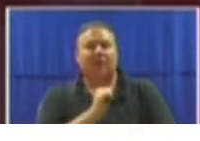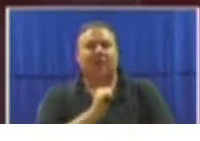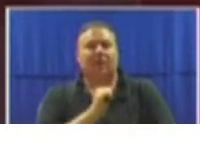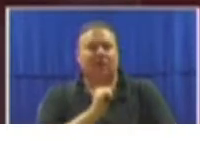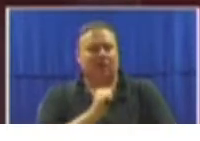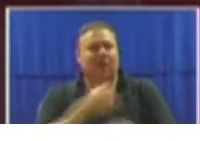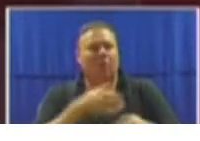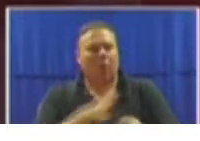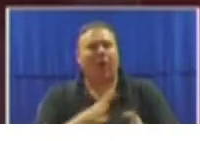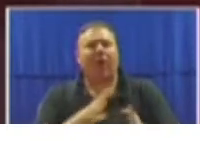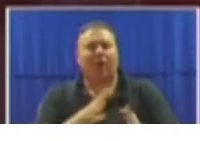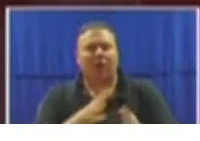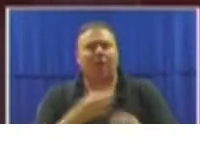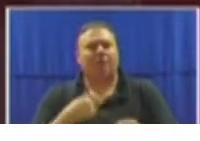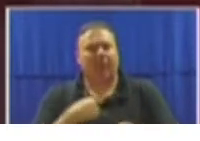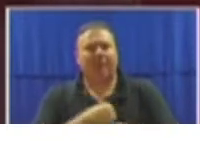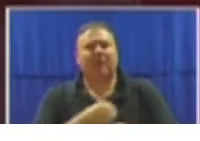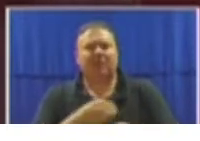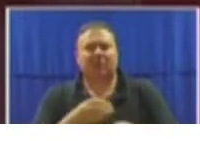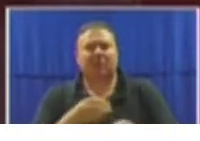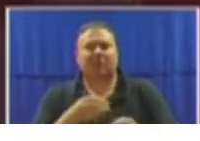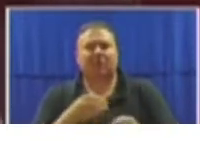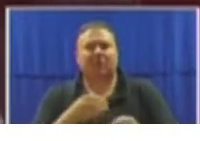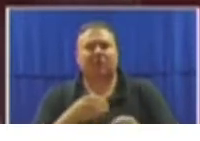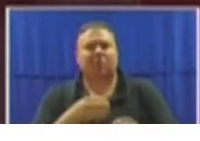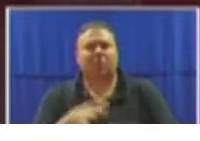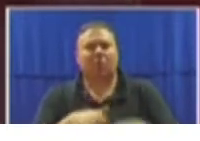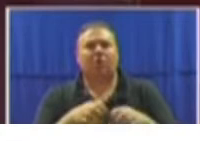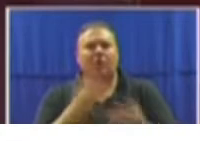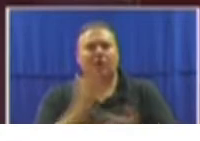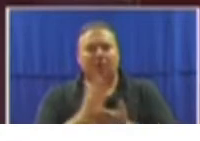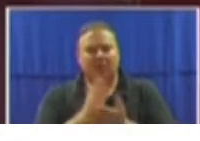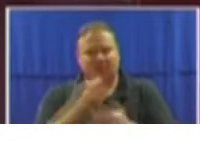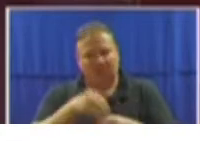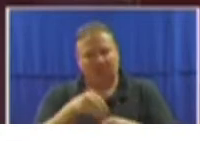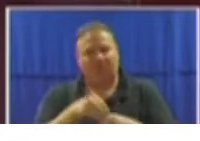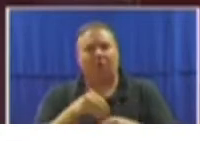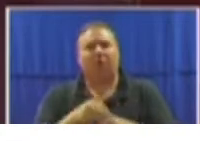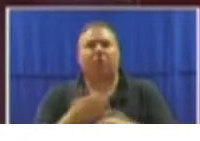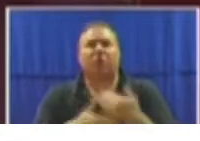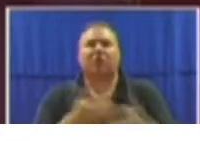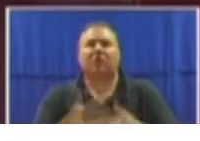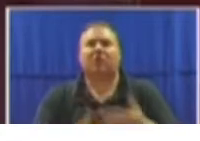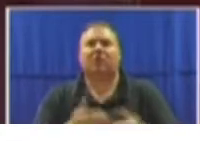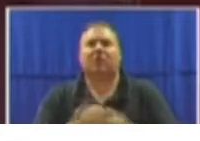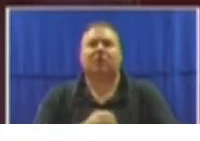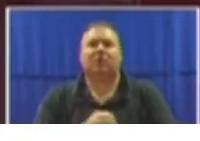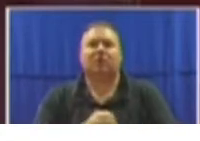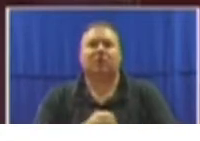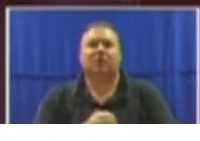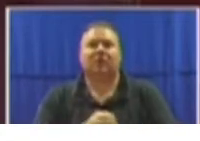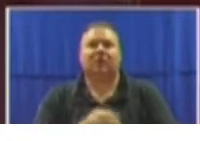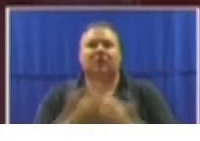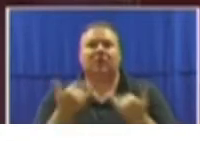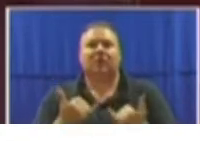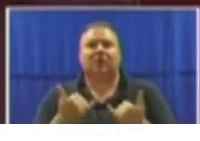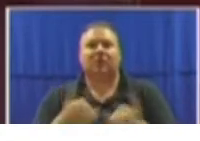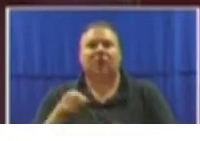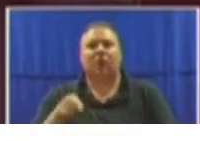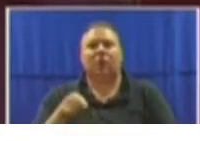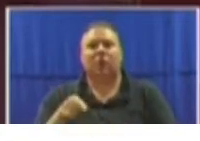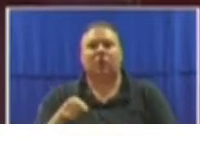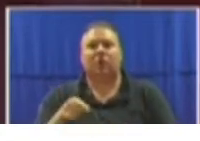this Parliament and therefore will partake fully in its proceedings. This which they were arguing is a voodoo doctrine